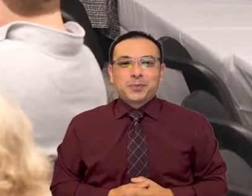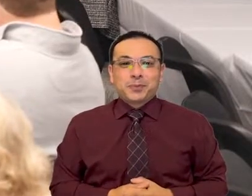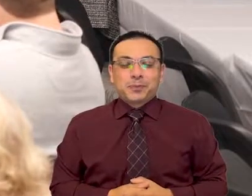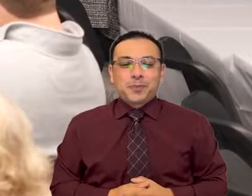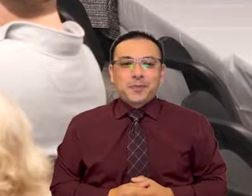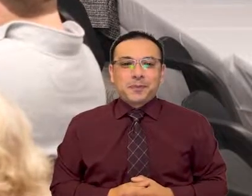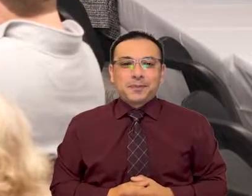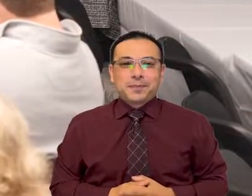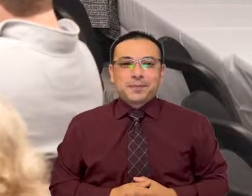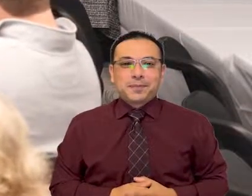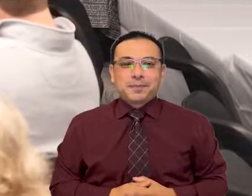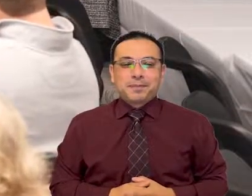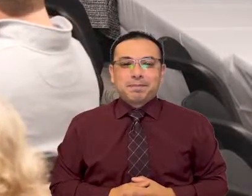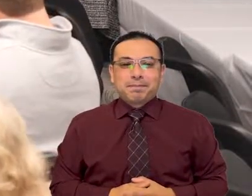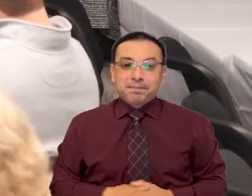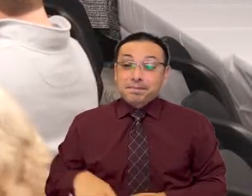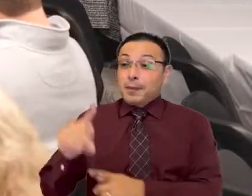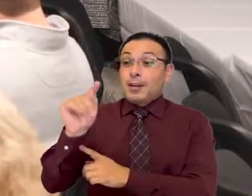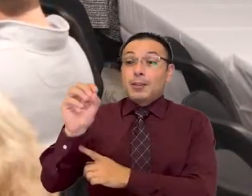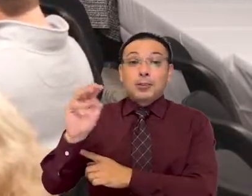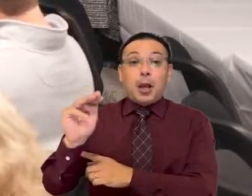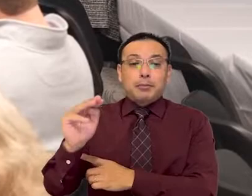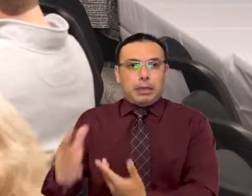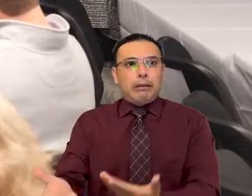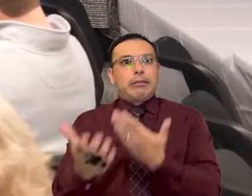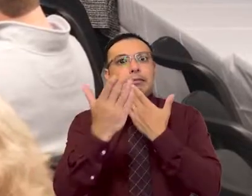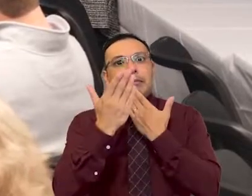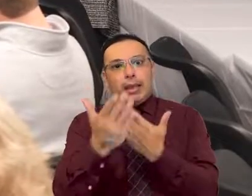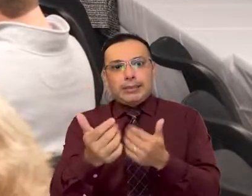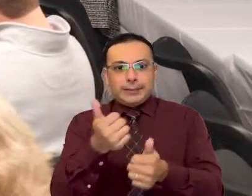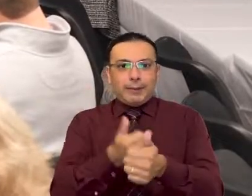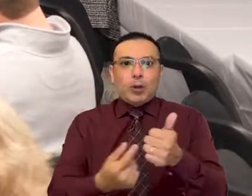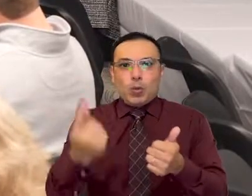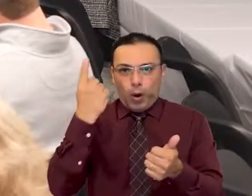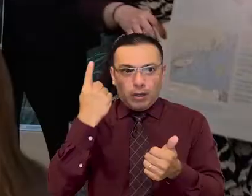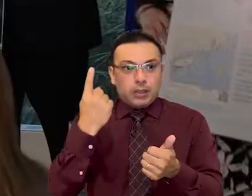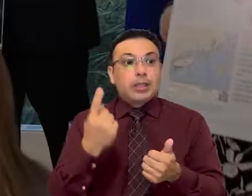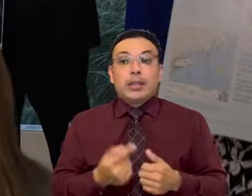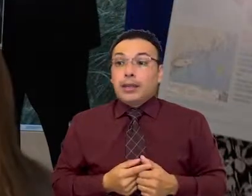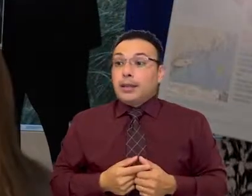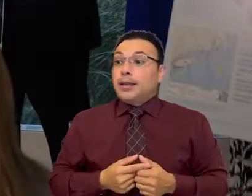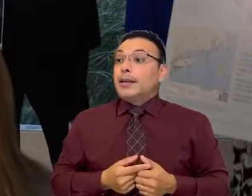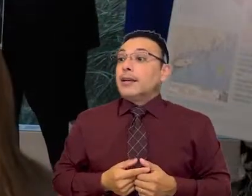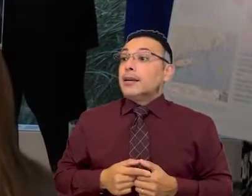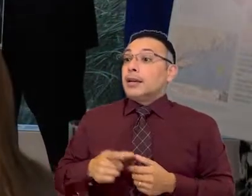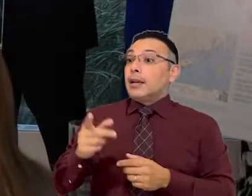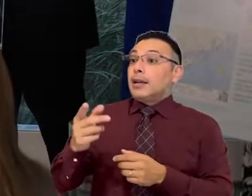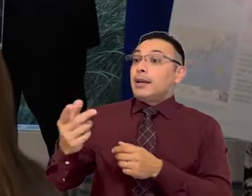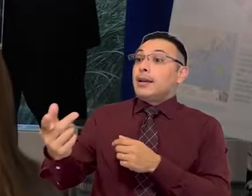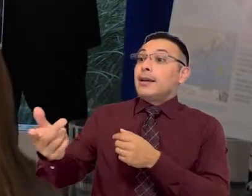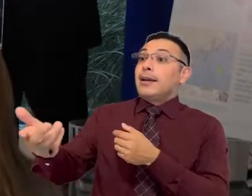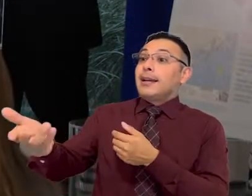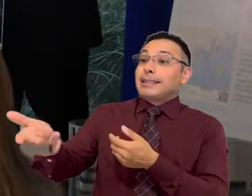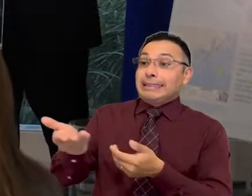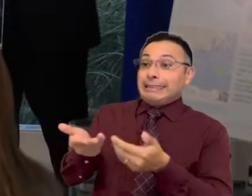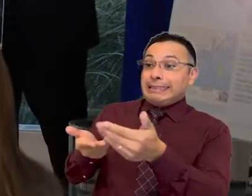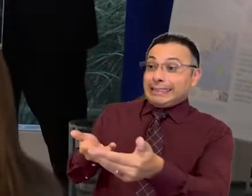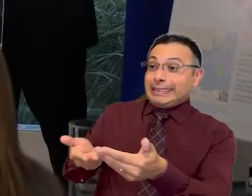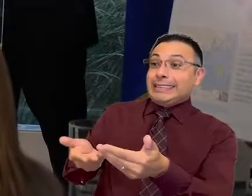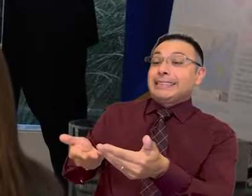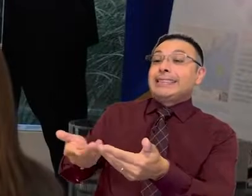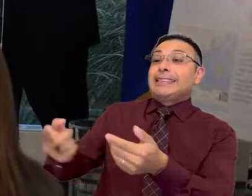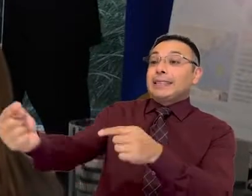Okay. Awesome. Thanks, everyone. And thank you all to our guests, especially for coming. Katie, really appreciate your